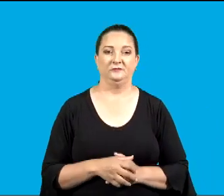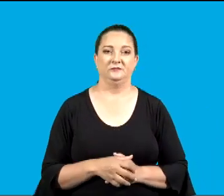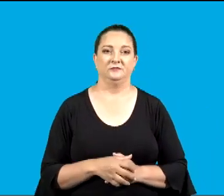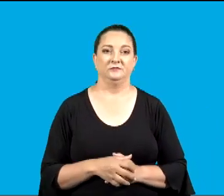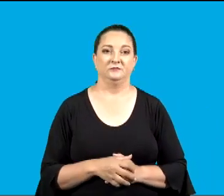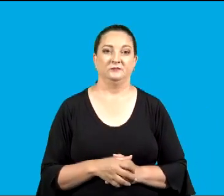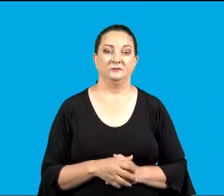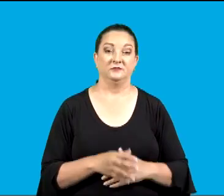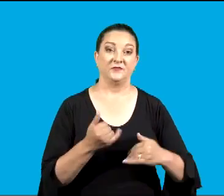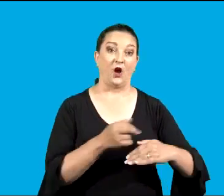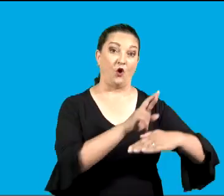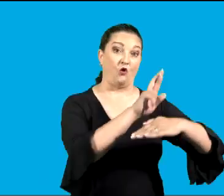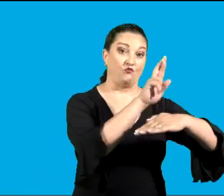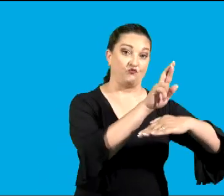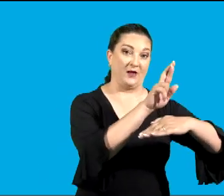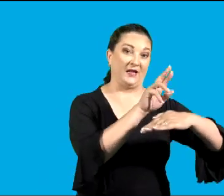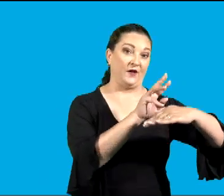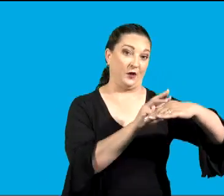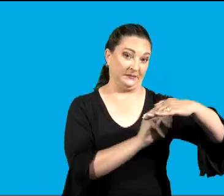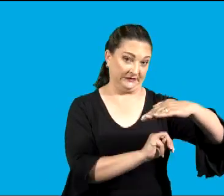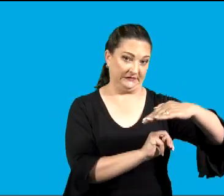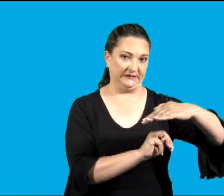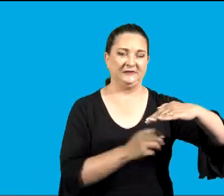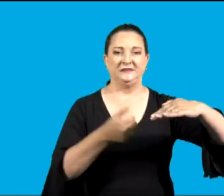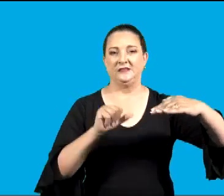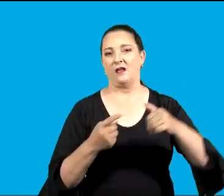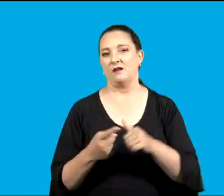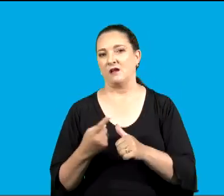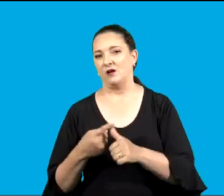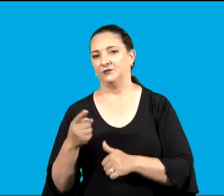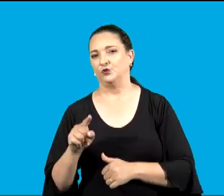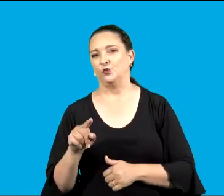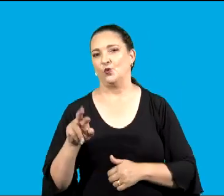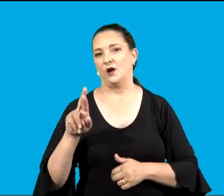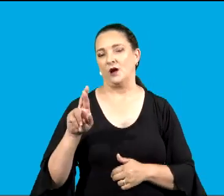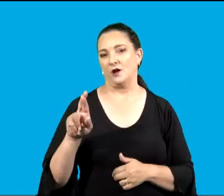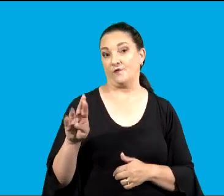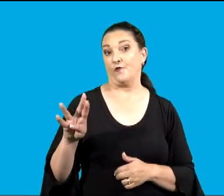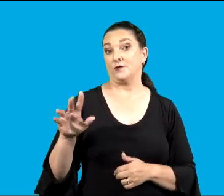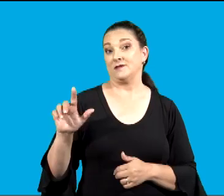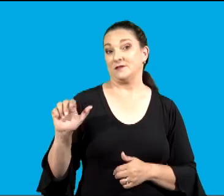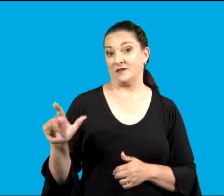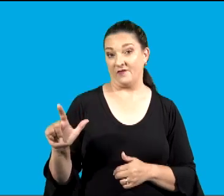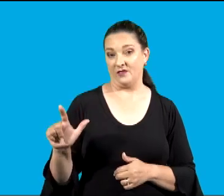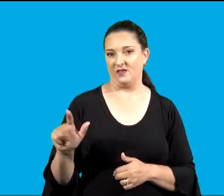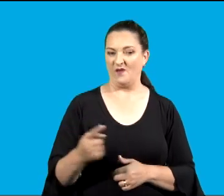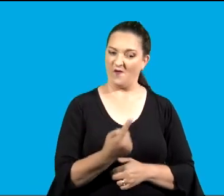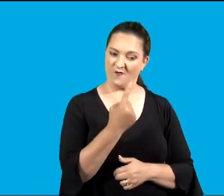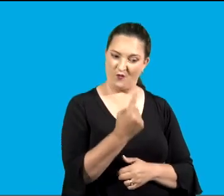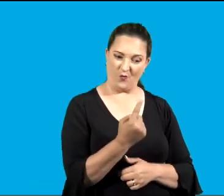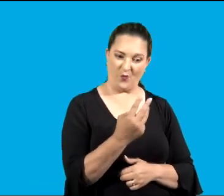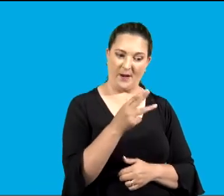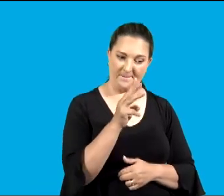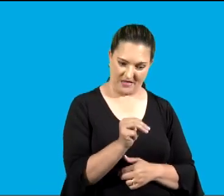20,400. Once I do that, I'll get 47 rand. So the average price per meter